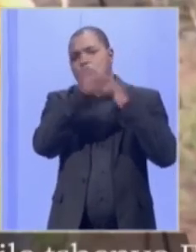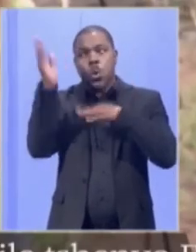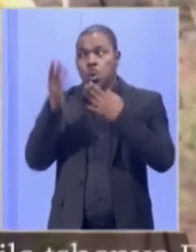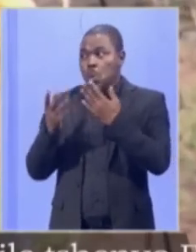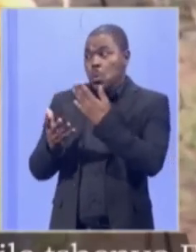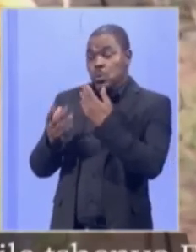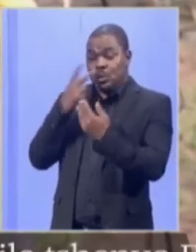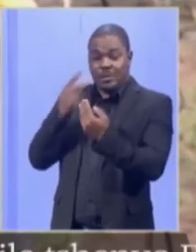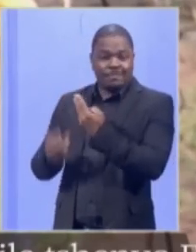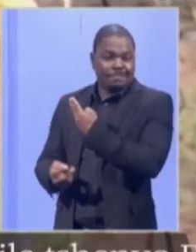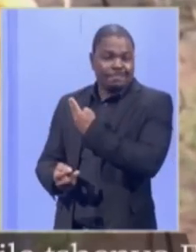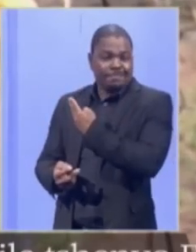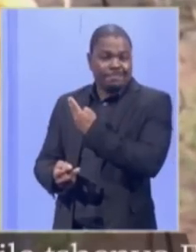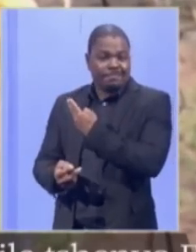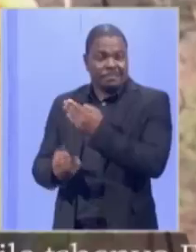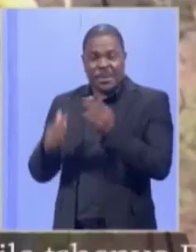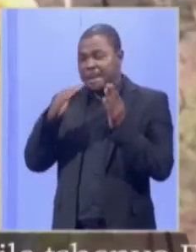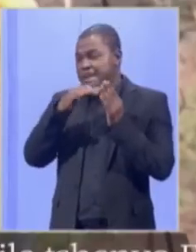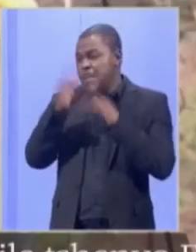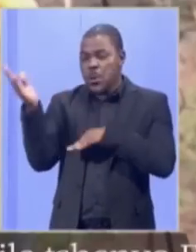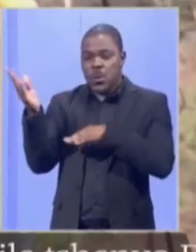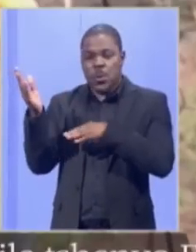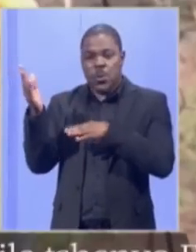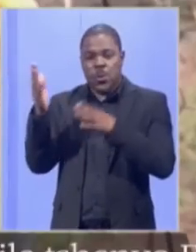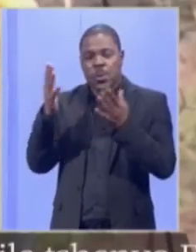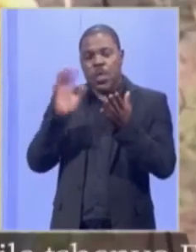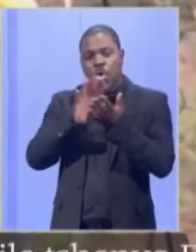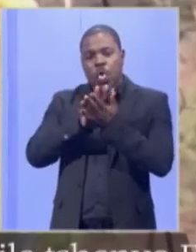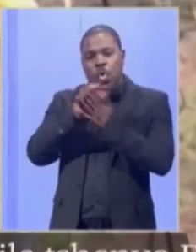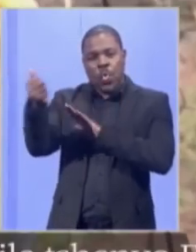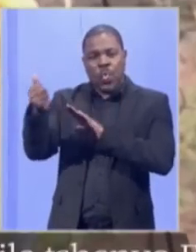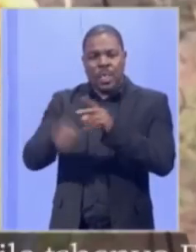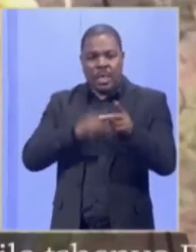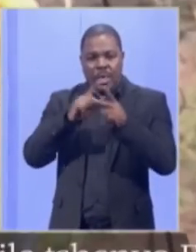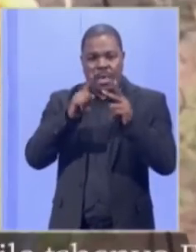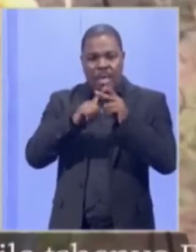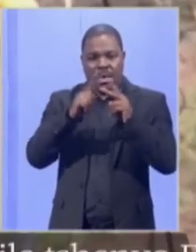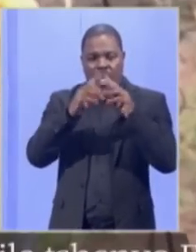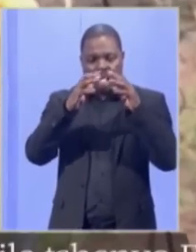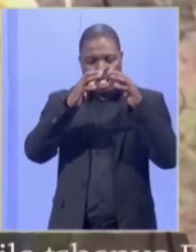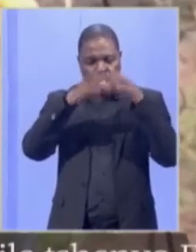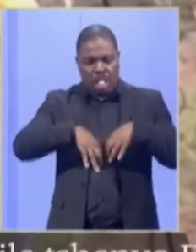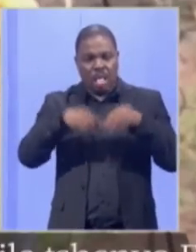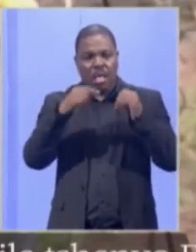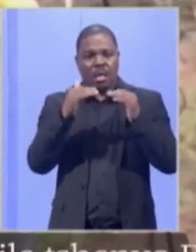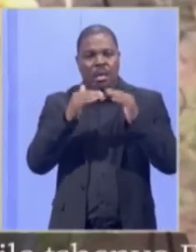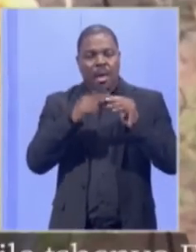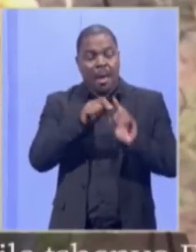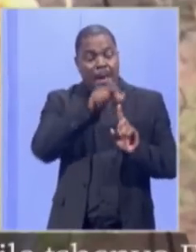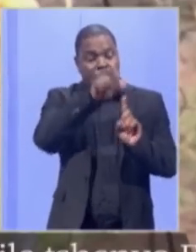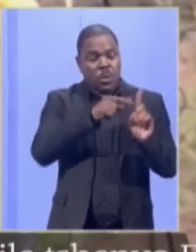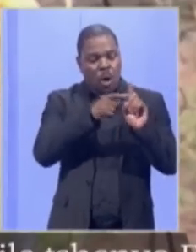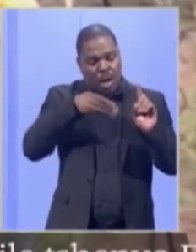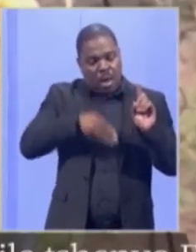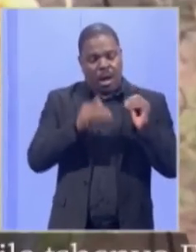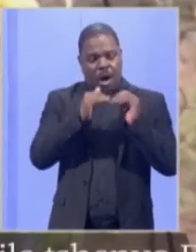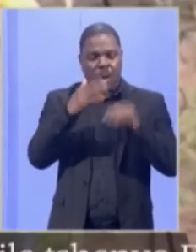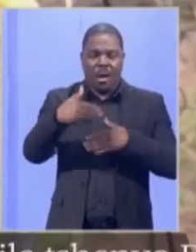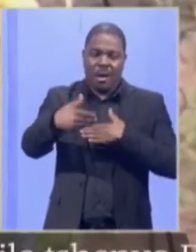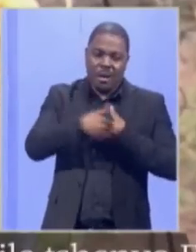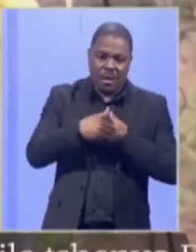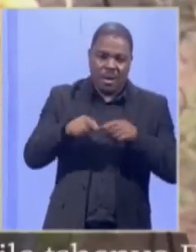le bona sa tsamalo ona then ha se tsamaya ka ile go mawo jwa wela ka tlung then ho lemetse motho iwane